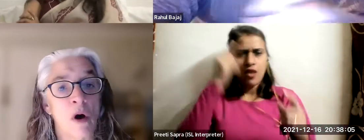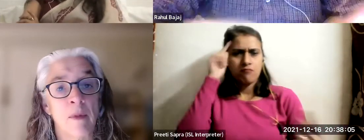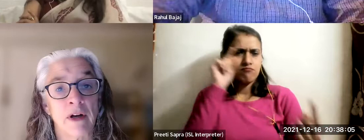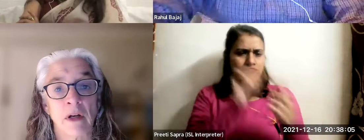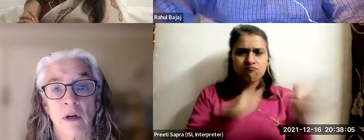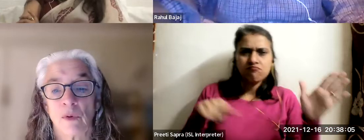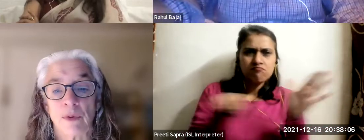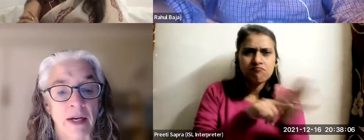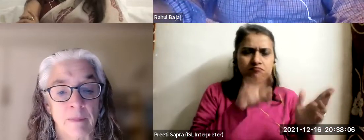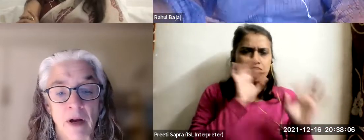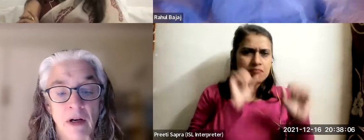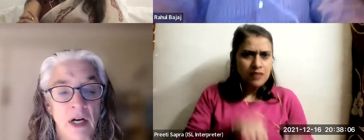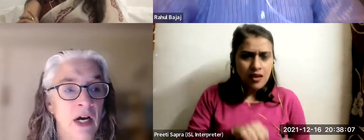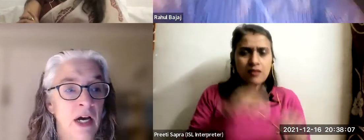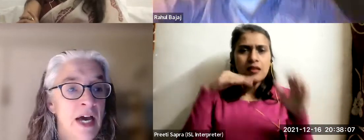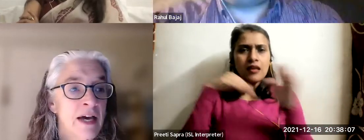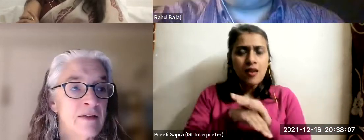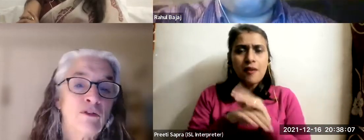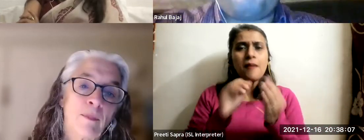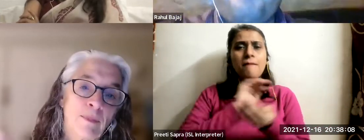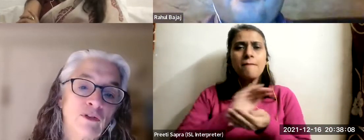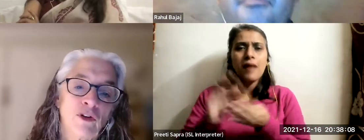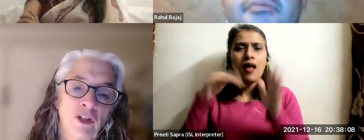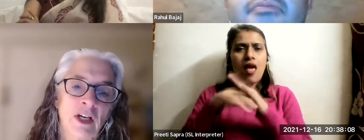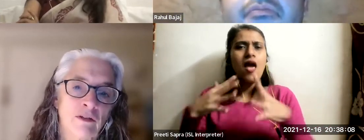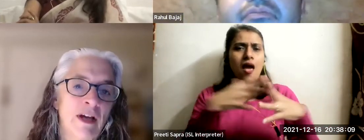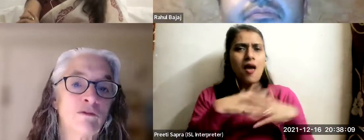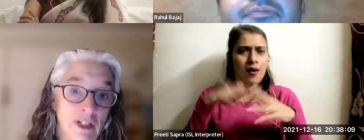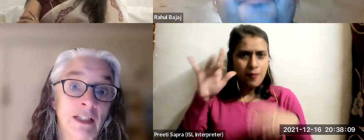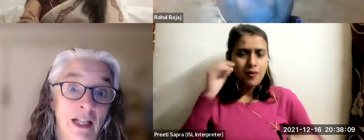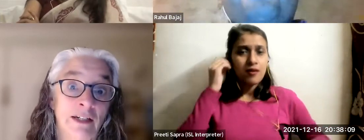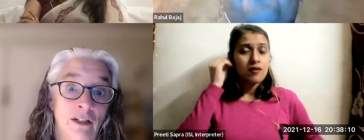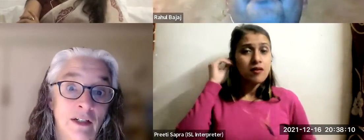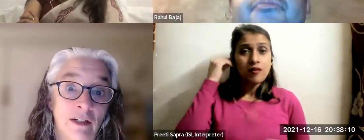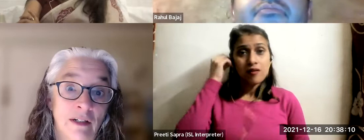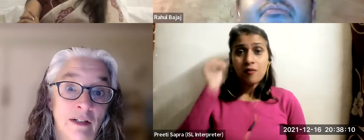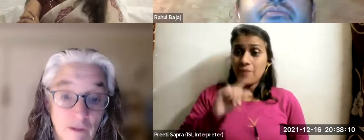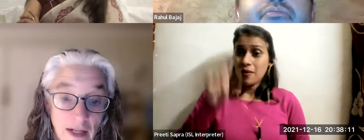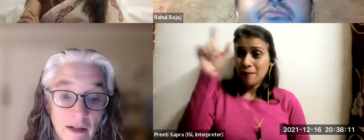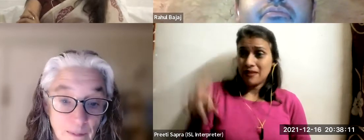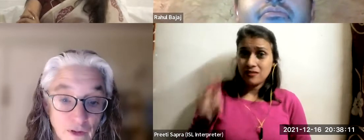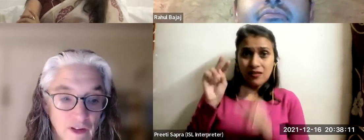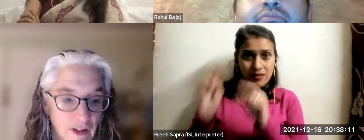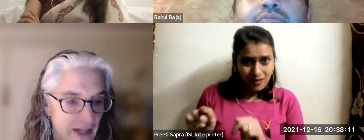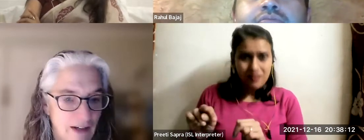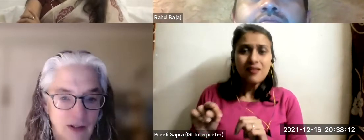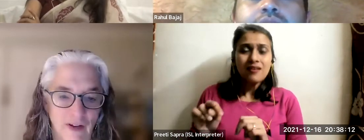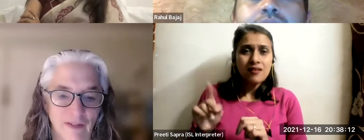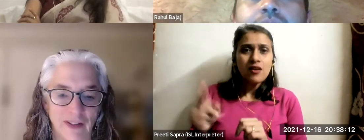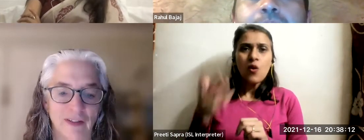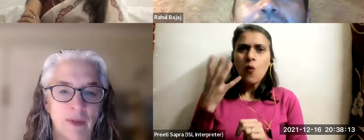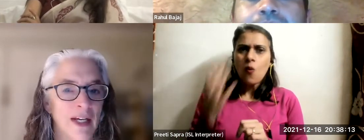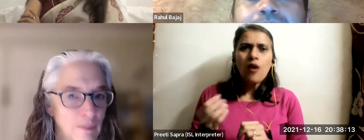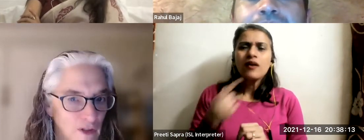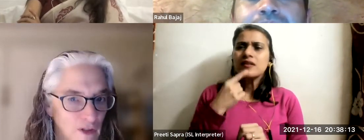with Walmart, with Bank of America. There's a person on the other end reading the letter, a person, like all of